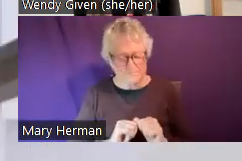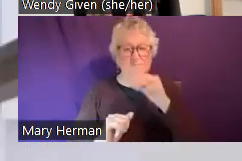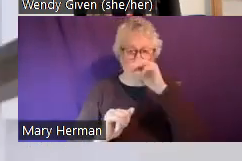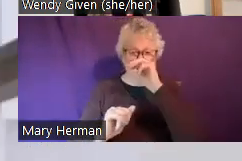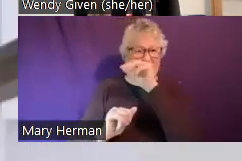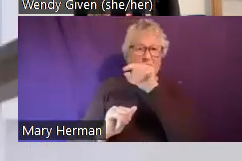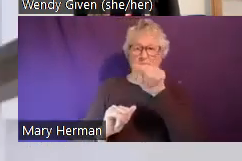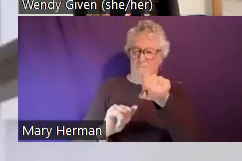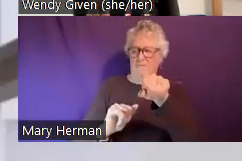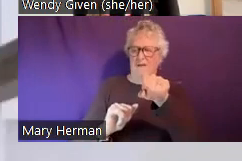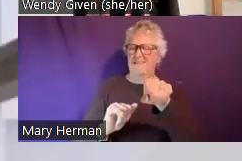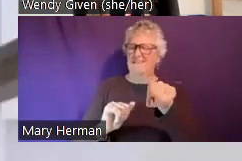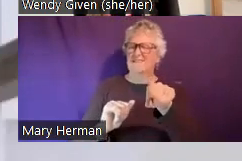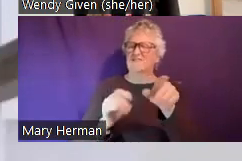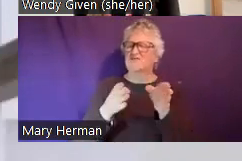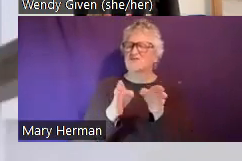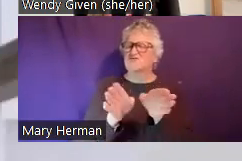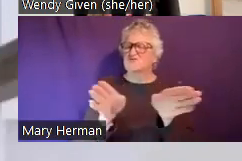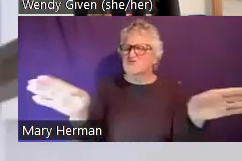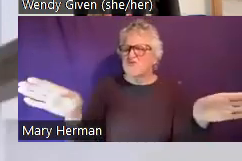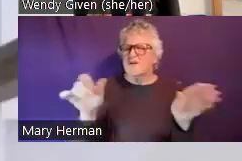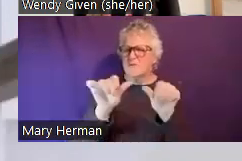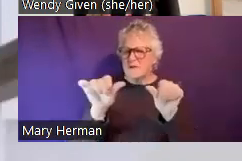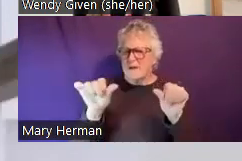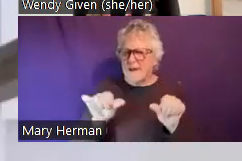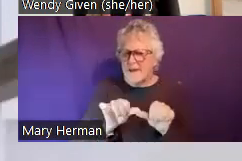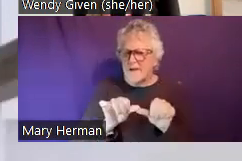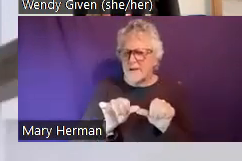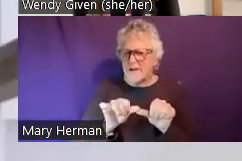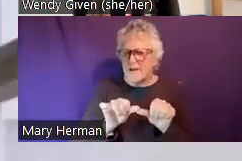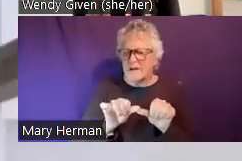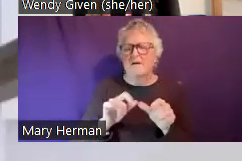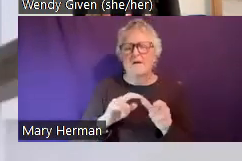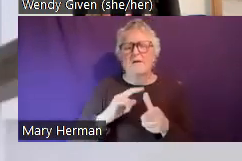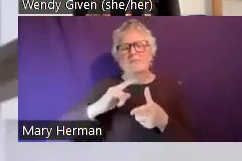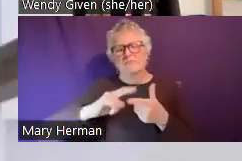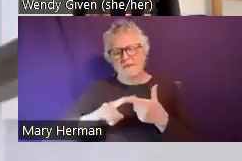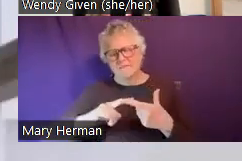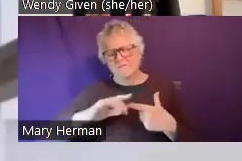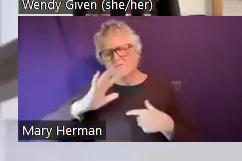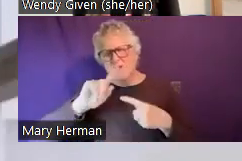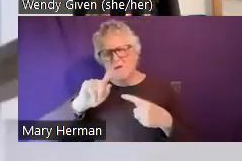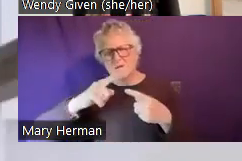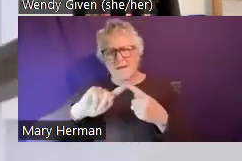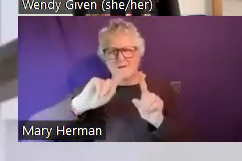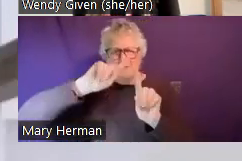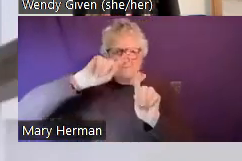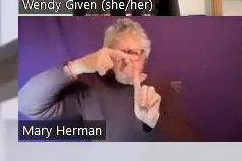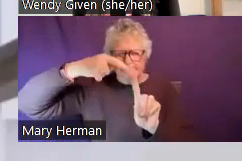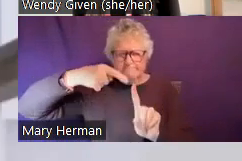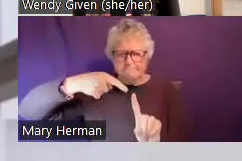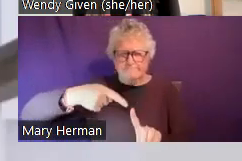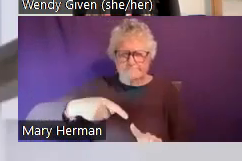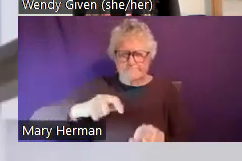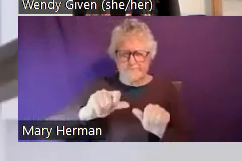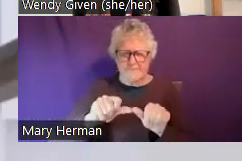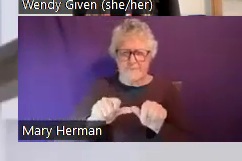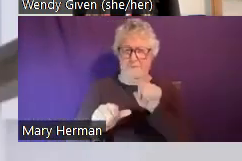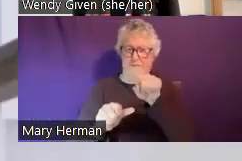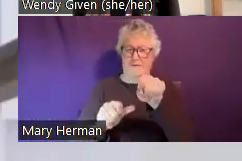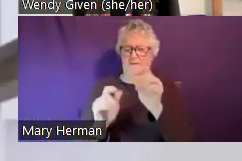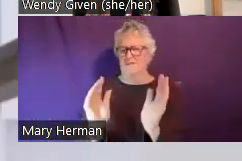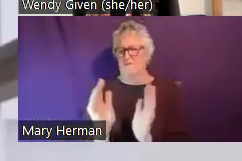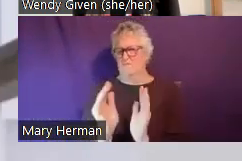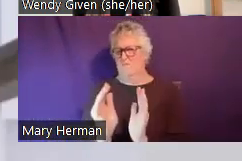going to talk about. We'll look at some other images of it and kind of get a better sense. This is actually just a small portion of